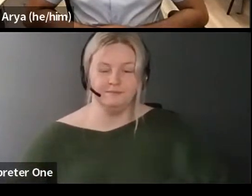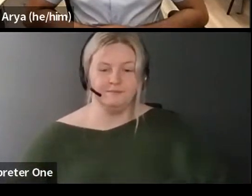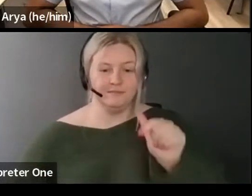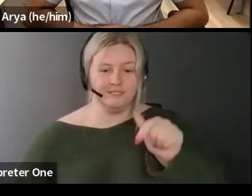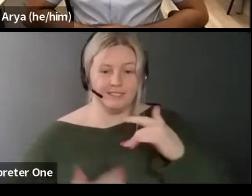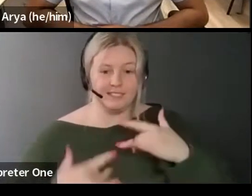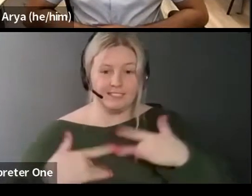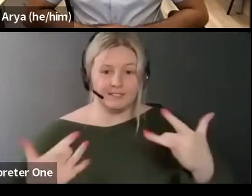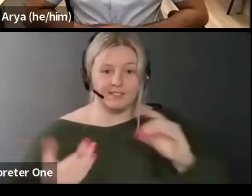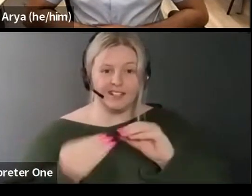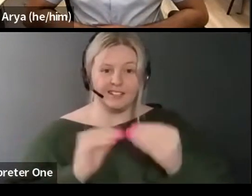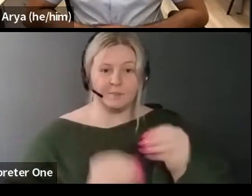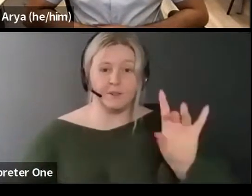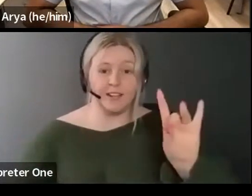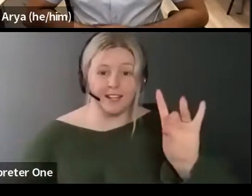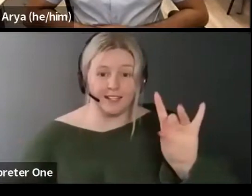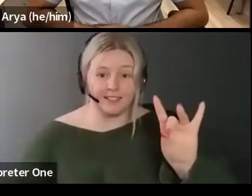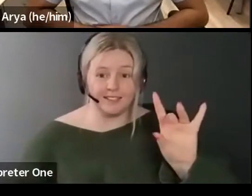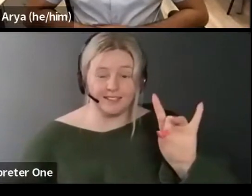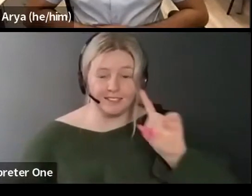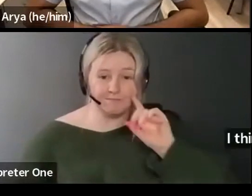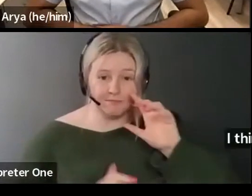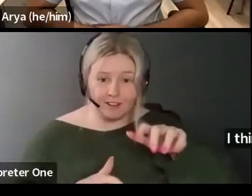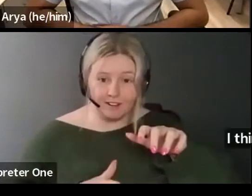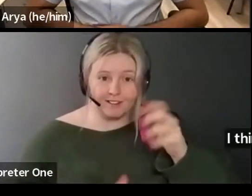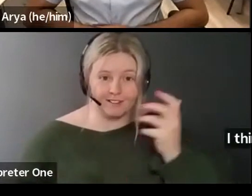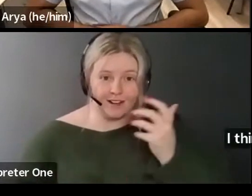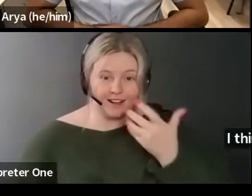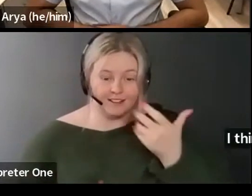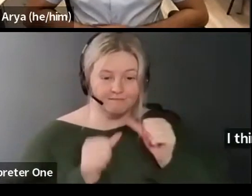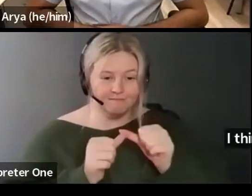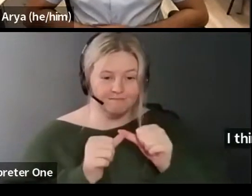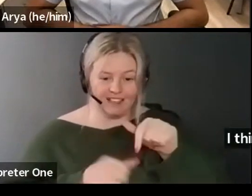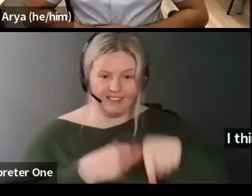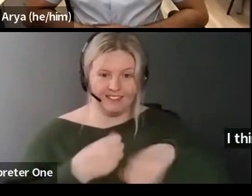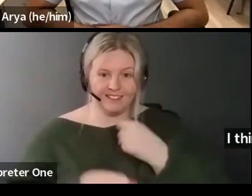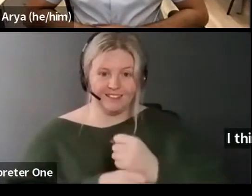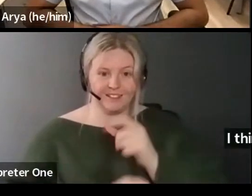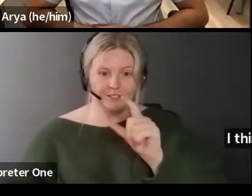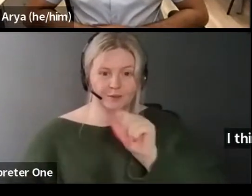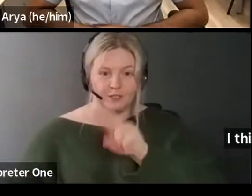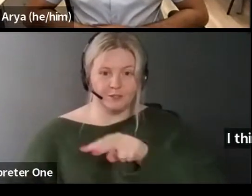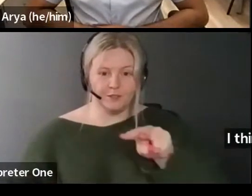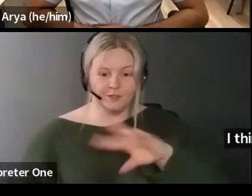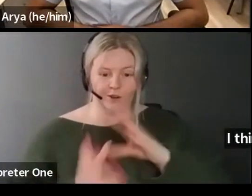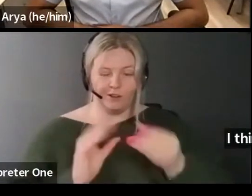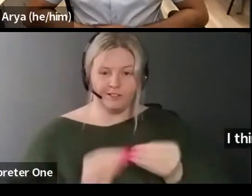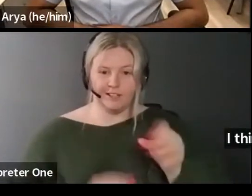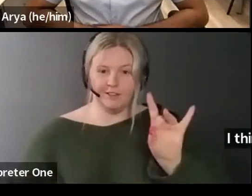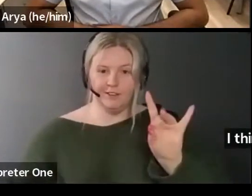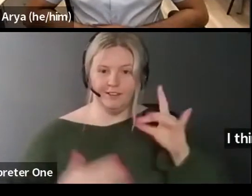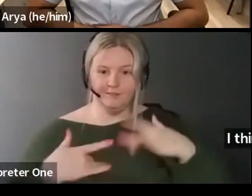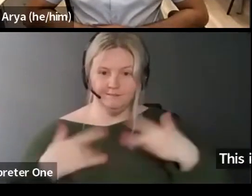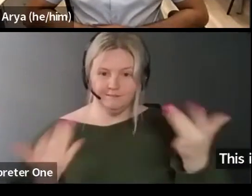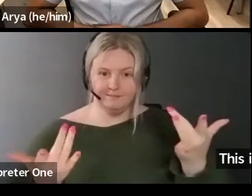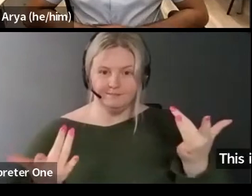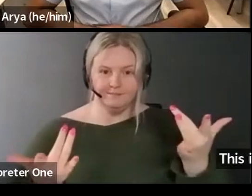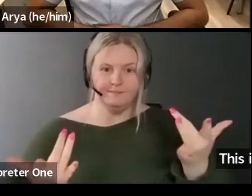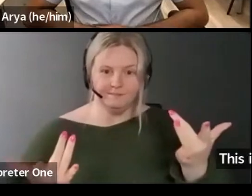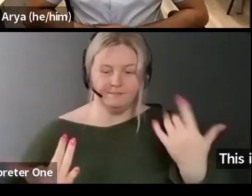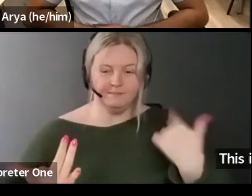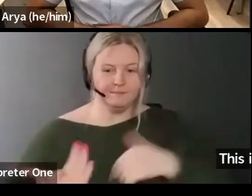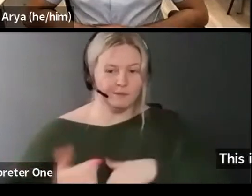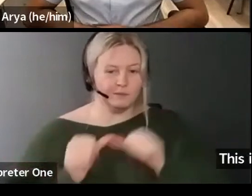8, if you can believe it, in our 2022 series. We are still